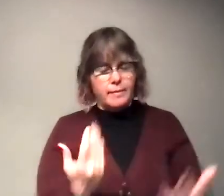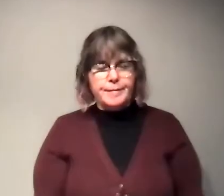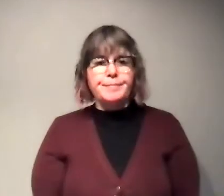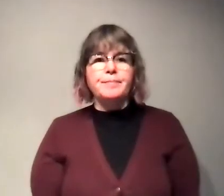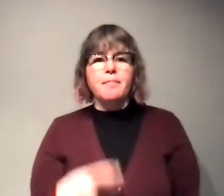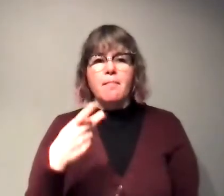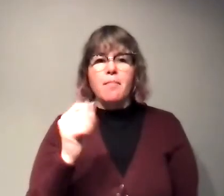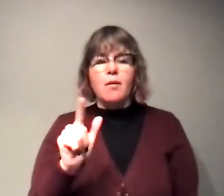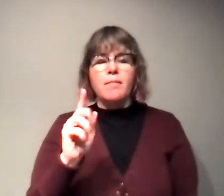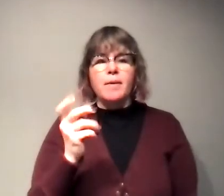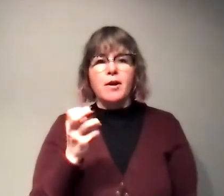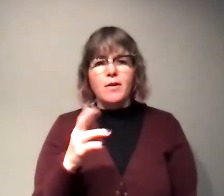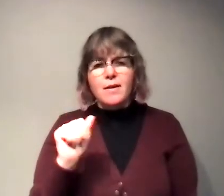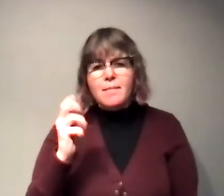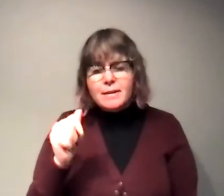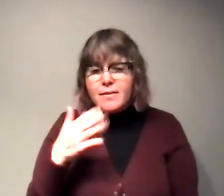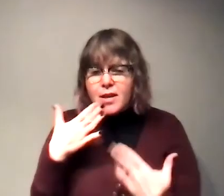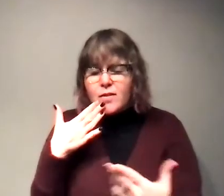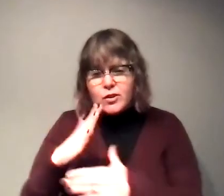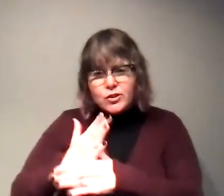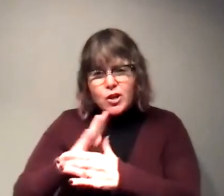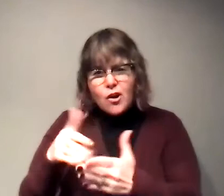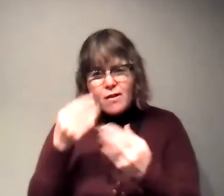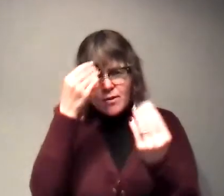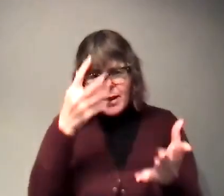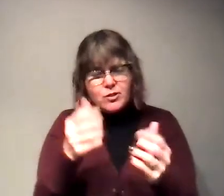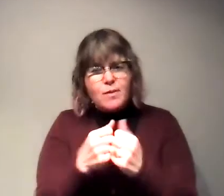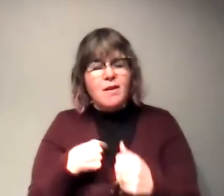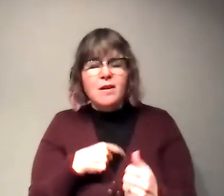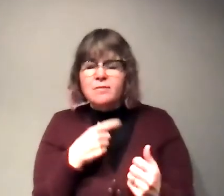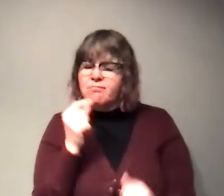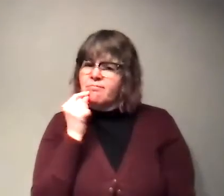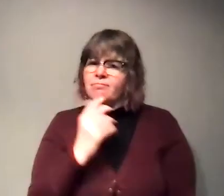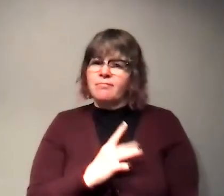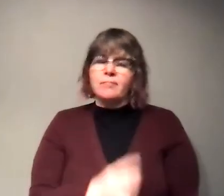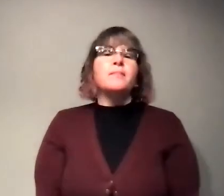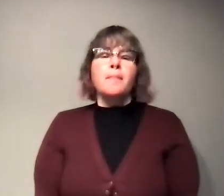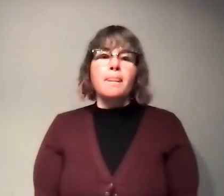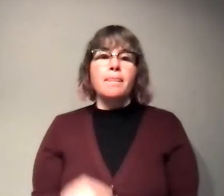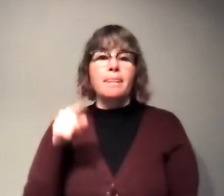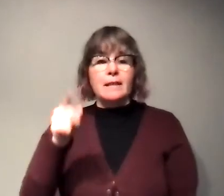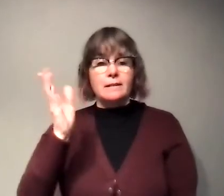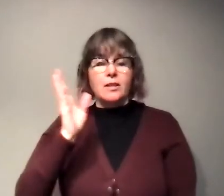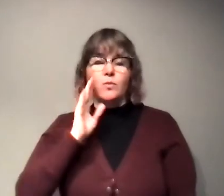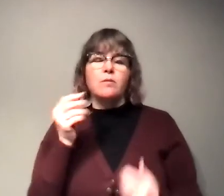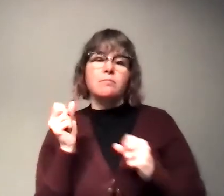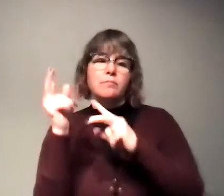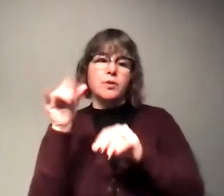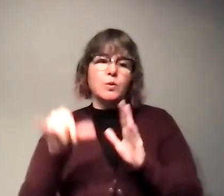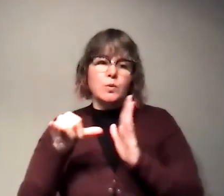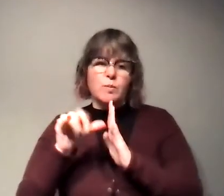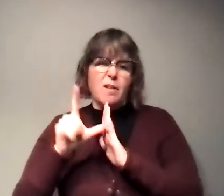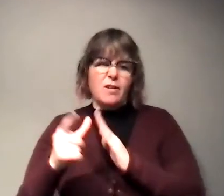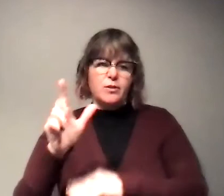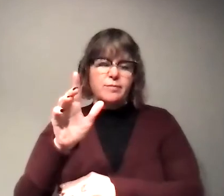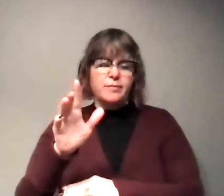Byer. Amanda, thank you so much for sharing all this information with us. This was so cool. This session will be posted on YouTube later today